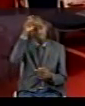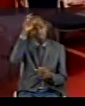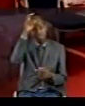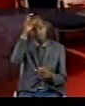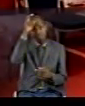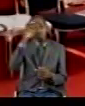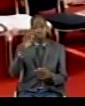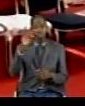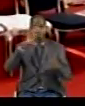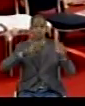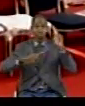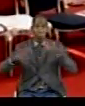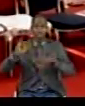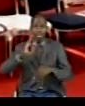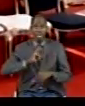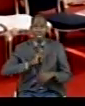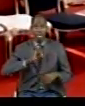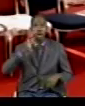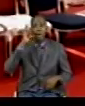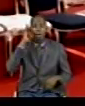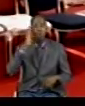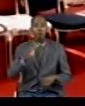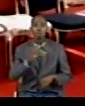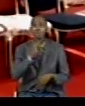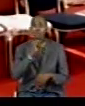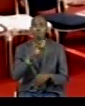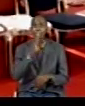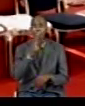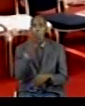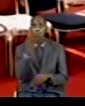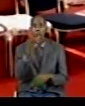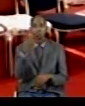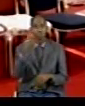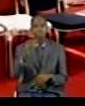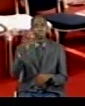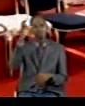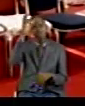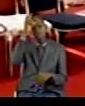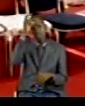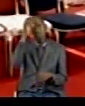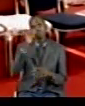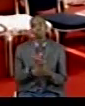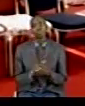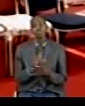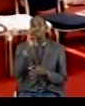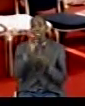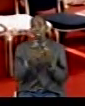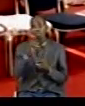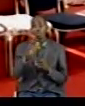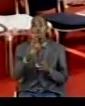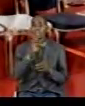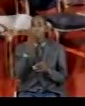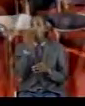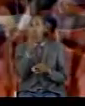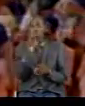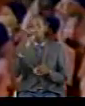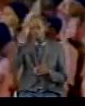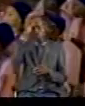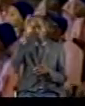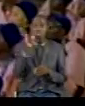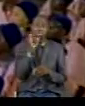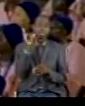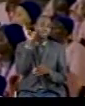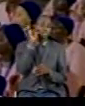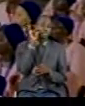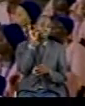devil. I said I will not be of the devil. If you were of the devil yesterday,